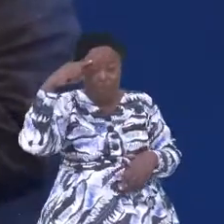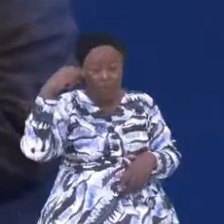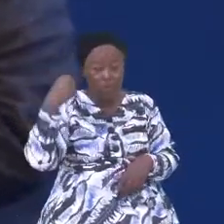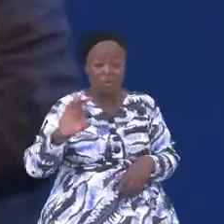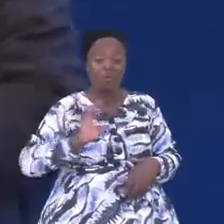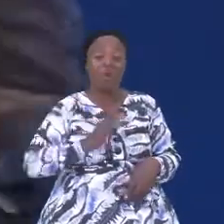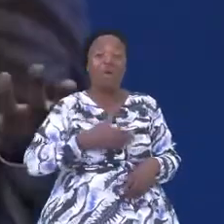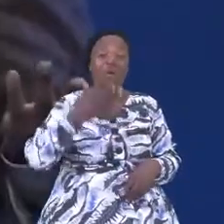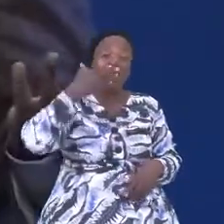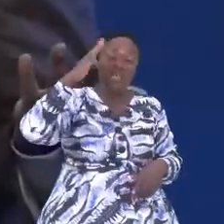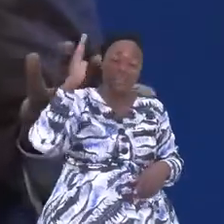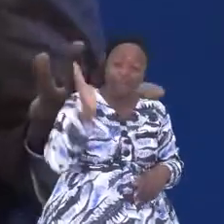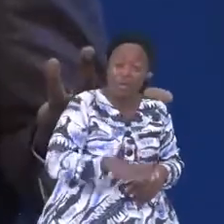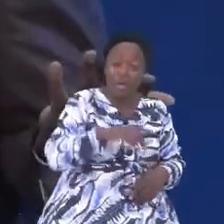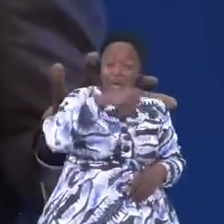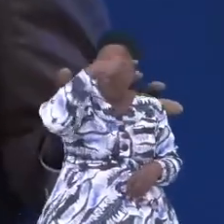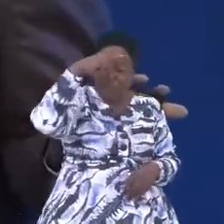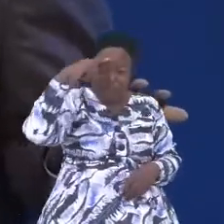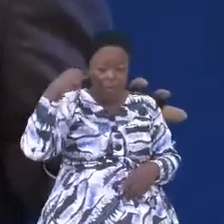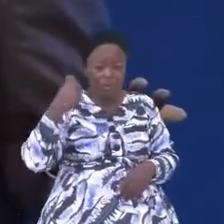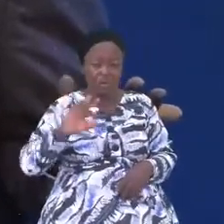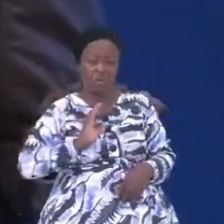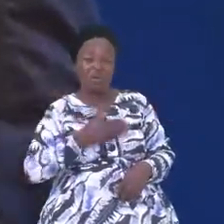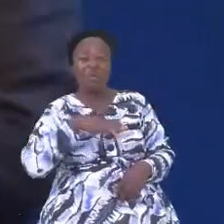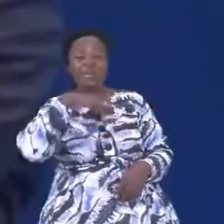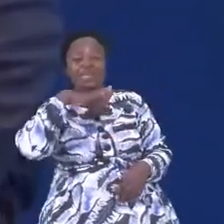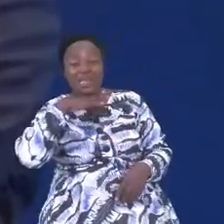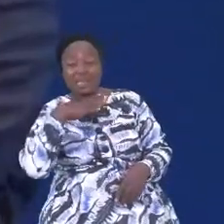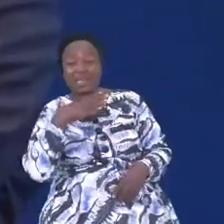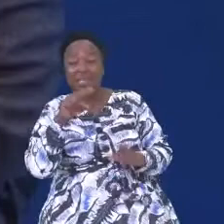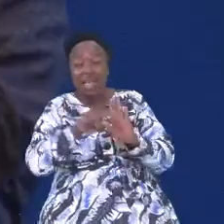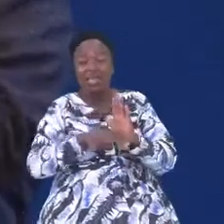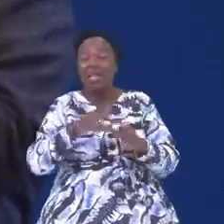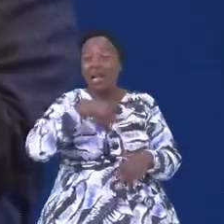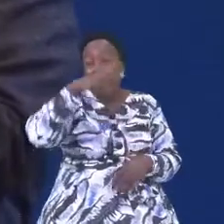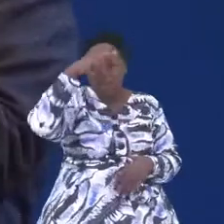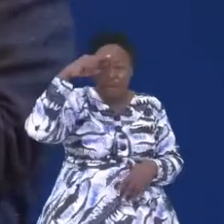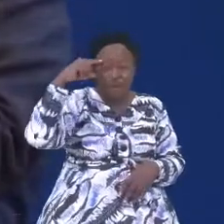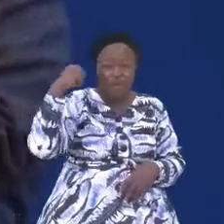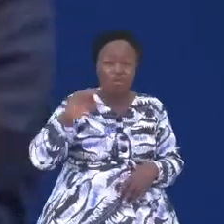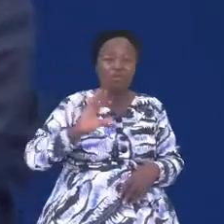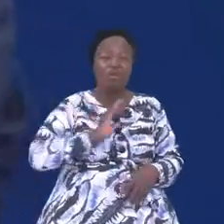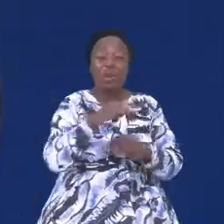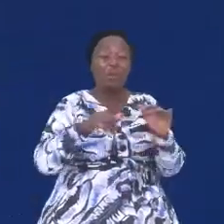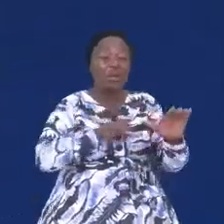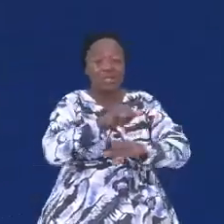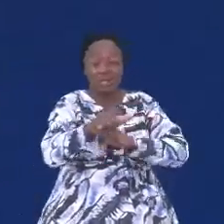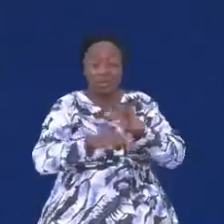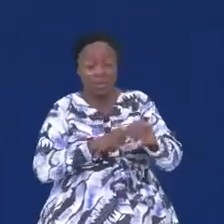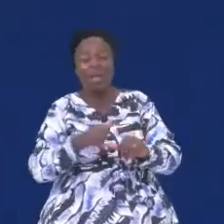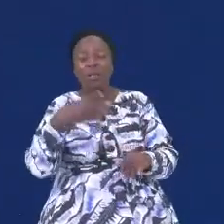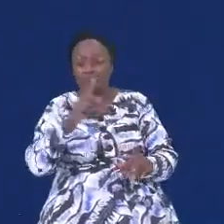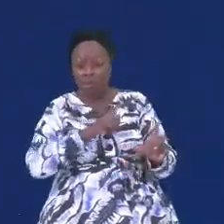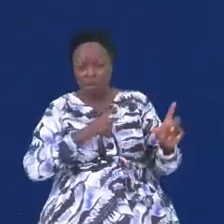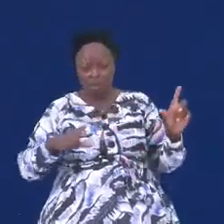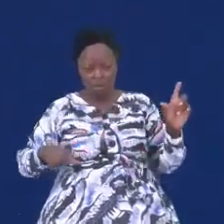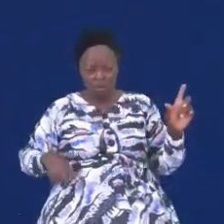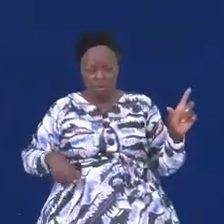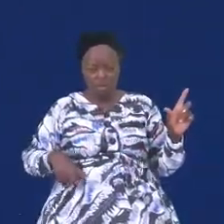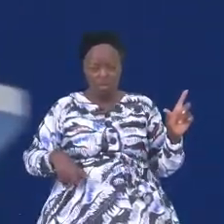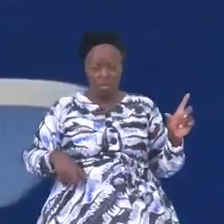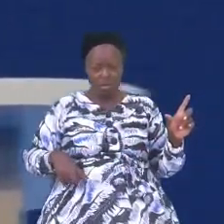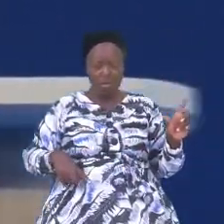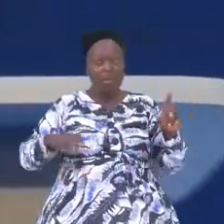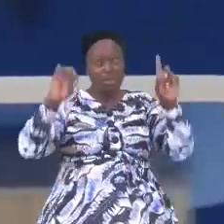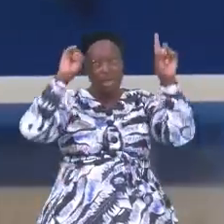evil, because of our defilement, and because of our deception. The Lord, He does